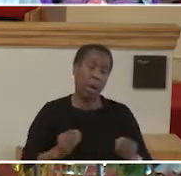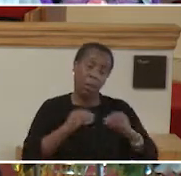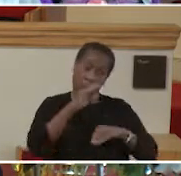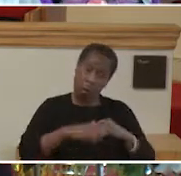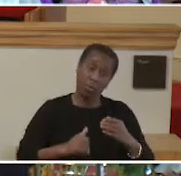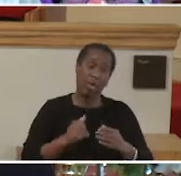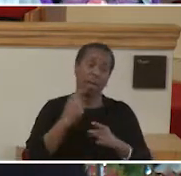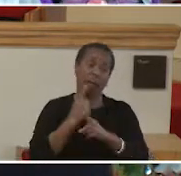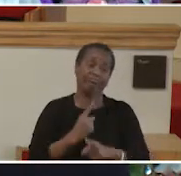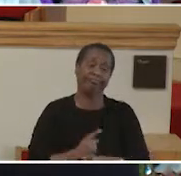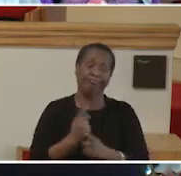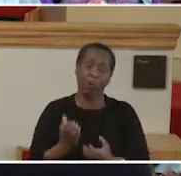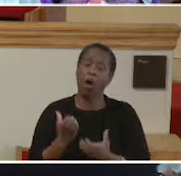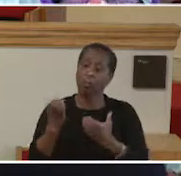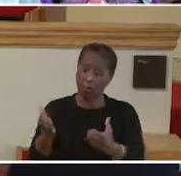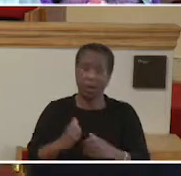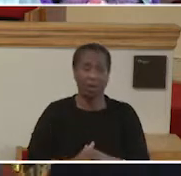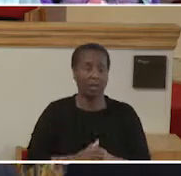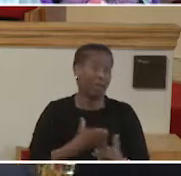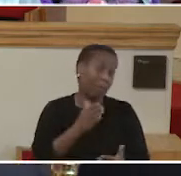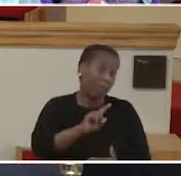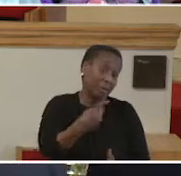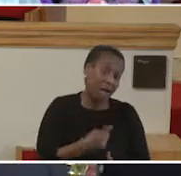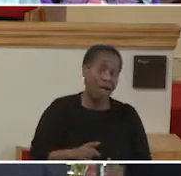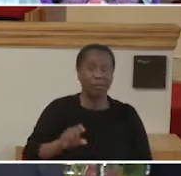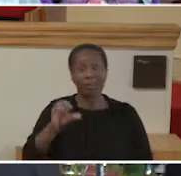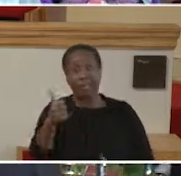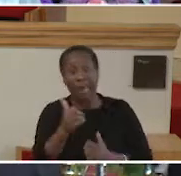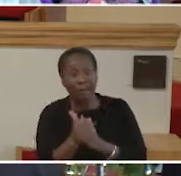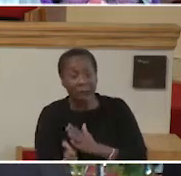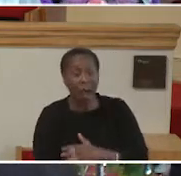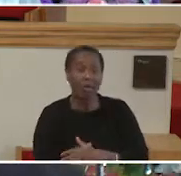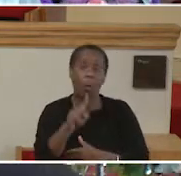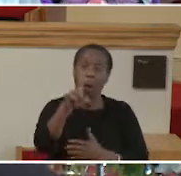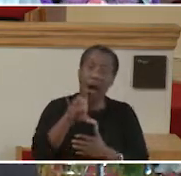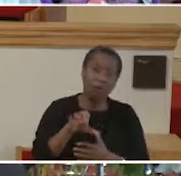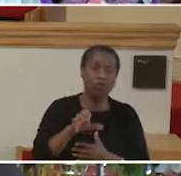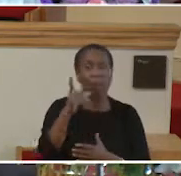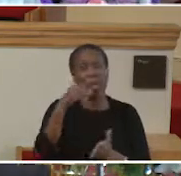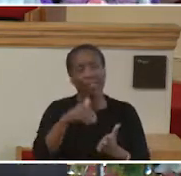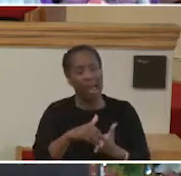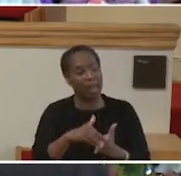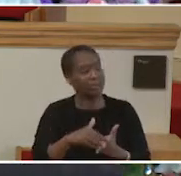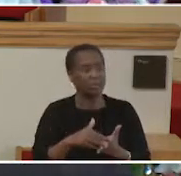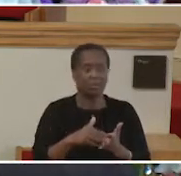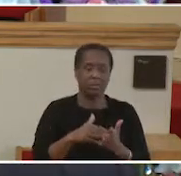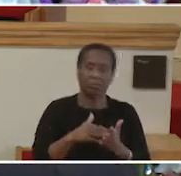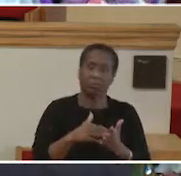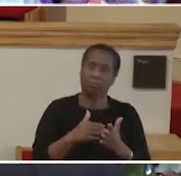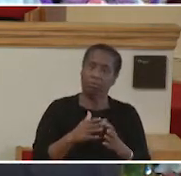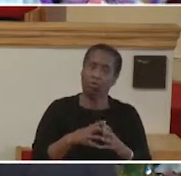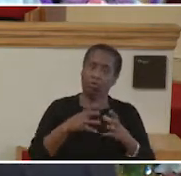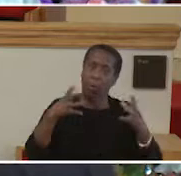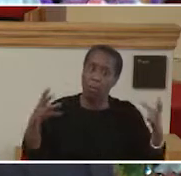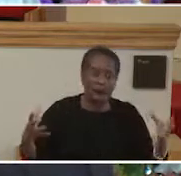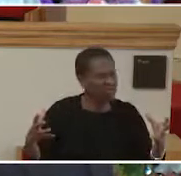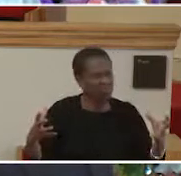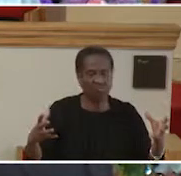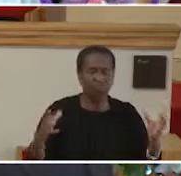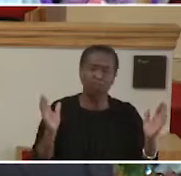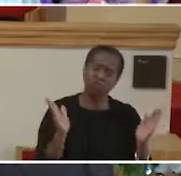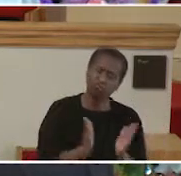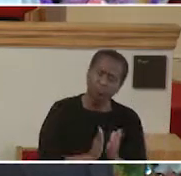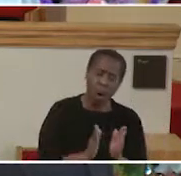normal tithe and offering, whether it's a dollar, $10, $100, or $1,000. No amount is too great. No amount is too